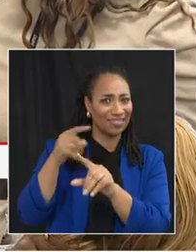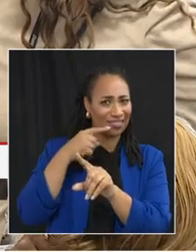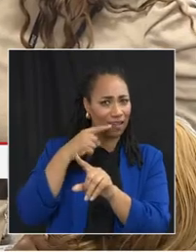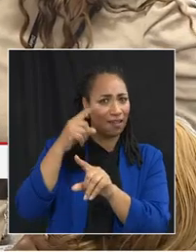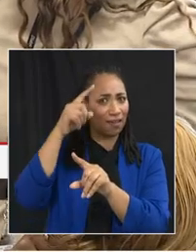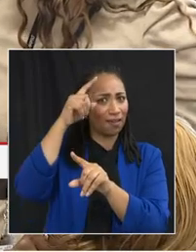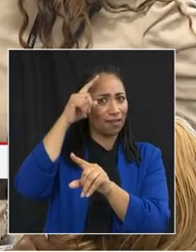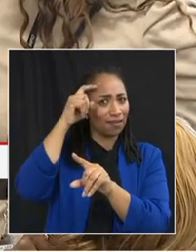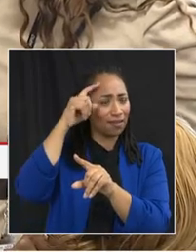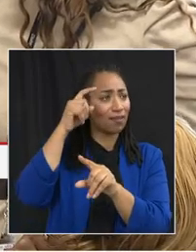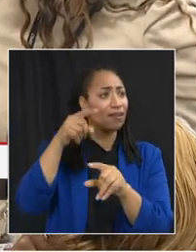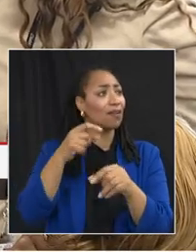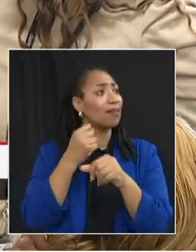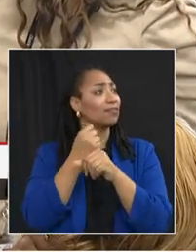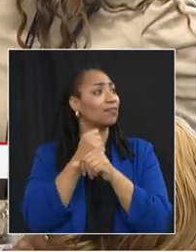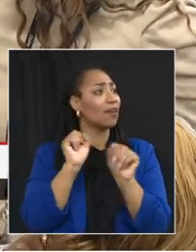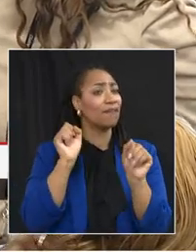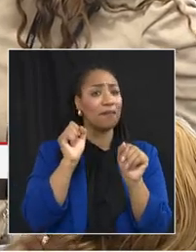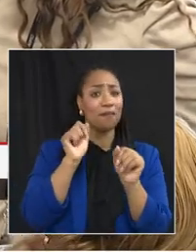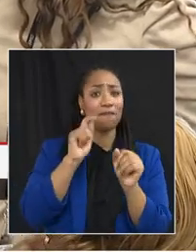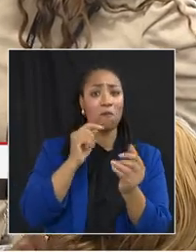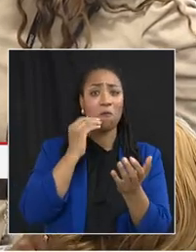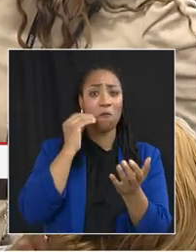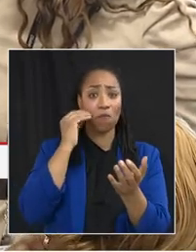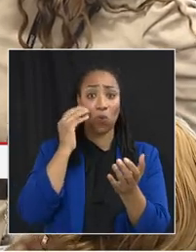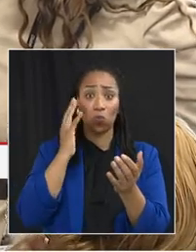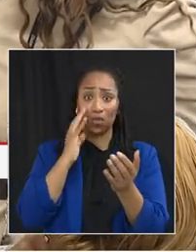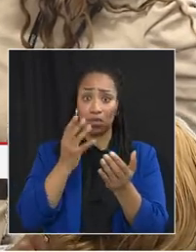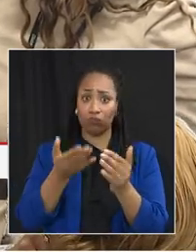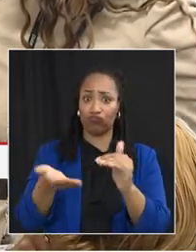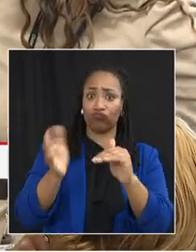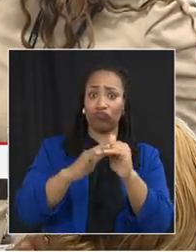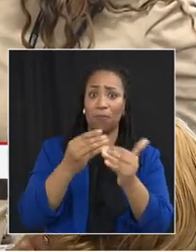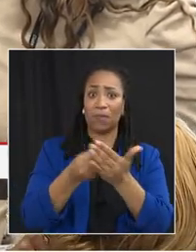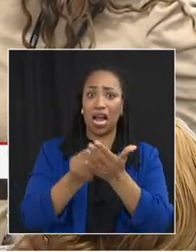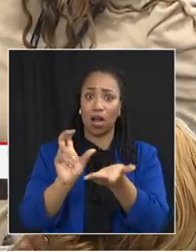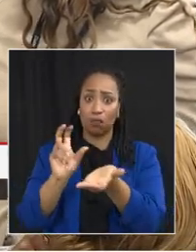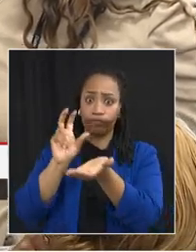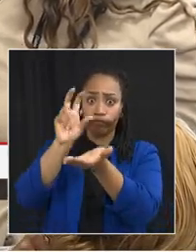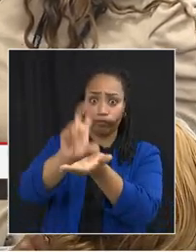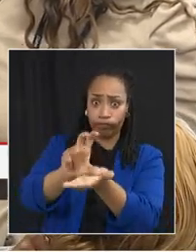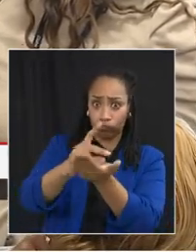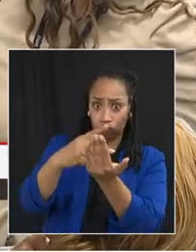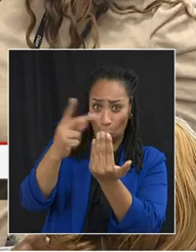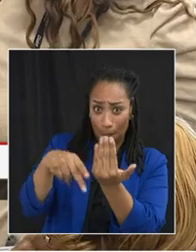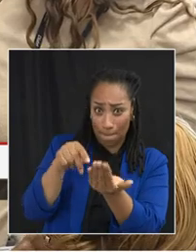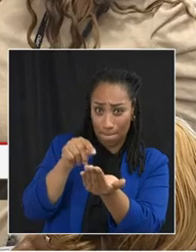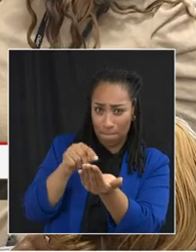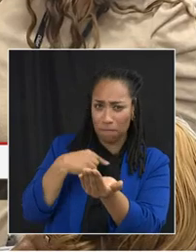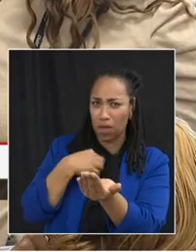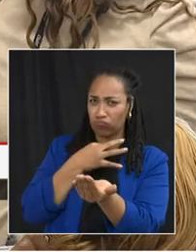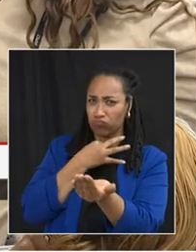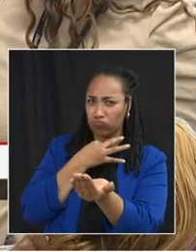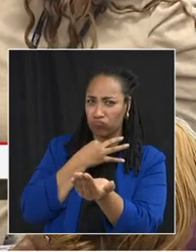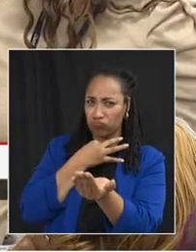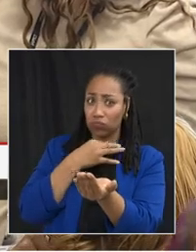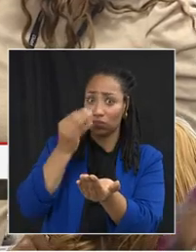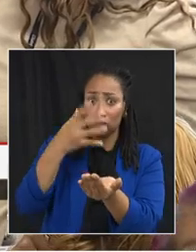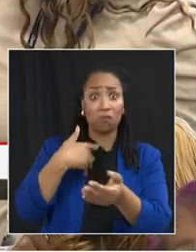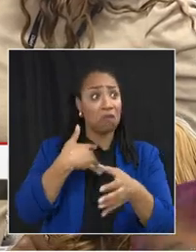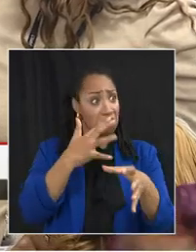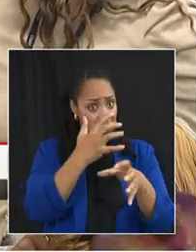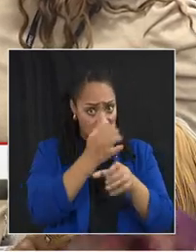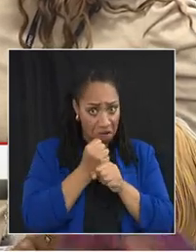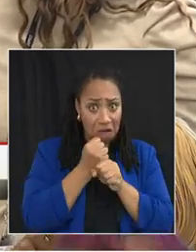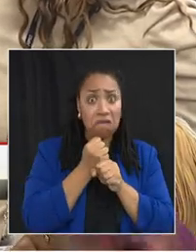that program. My question is, if you have received assistance once, are you able now to get your assistance